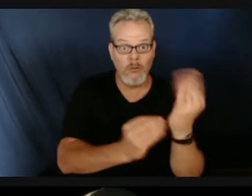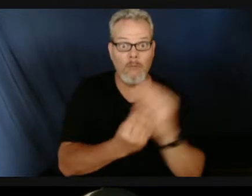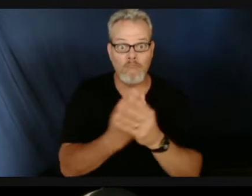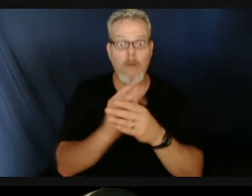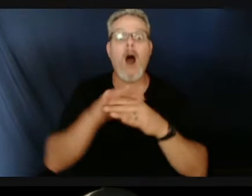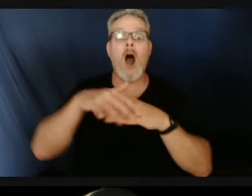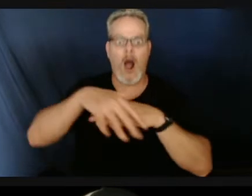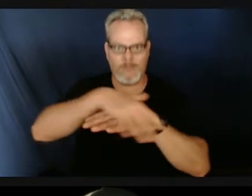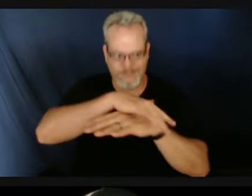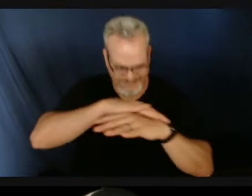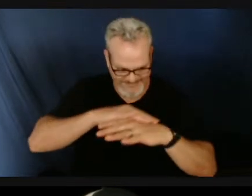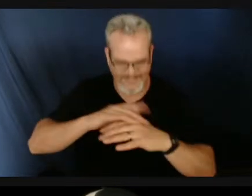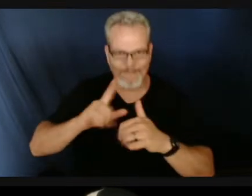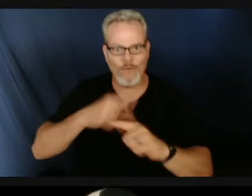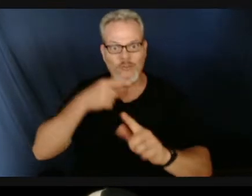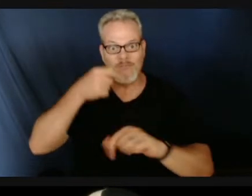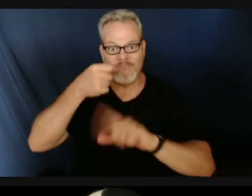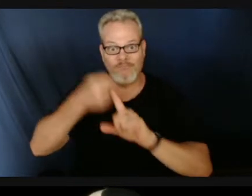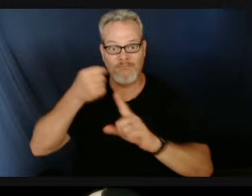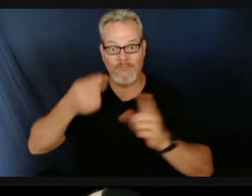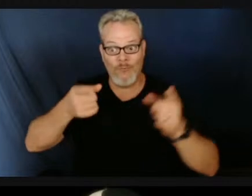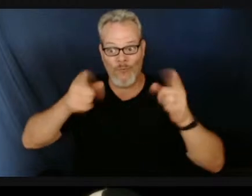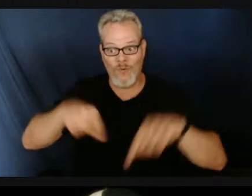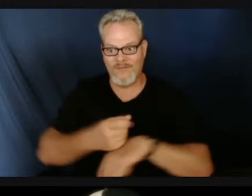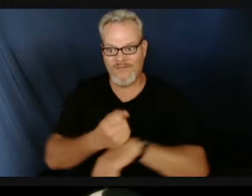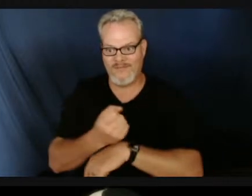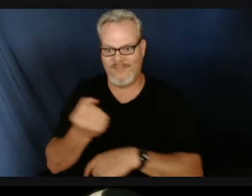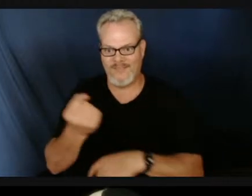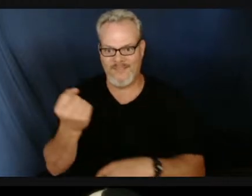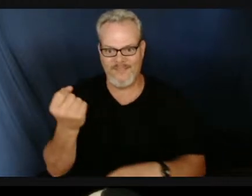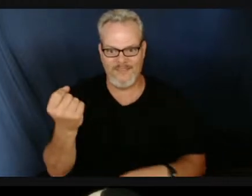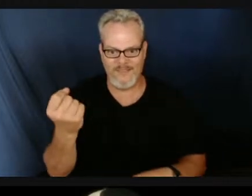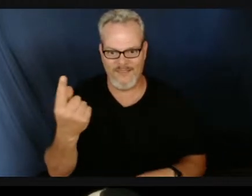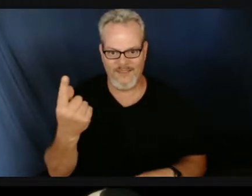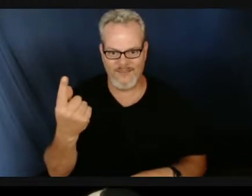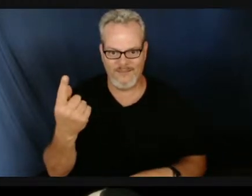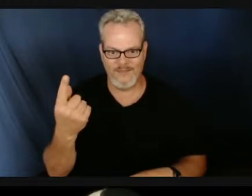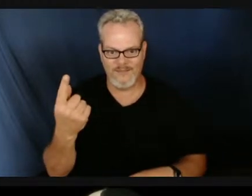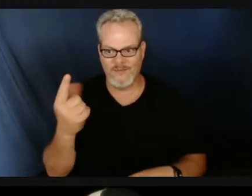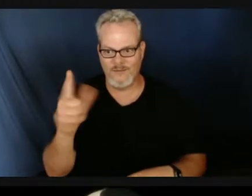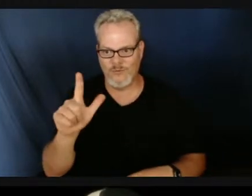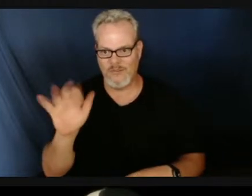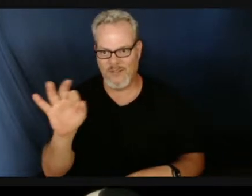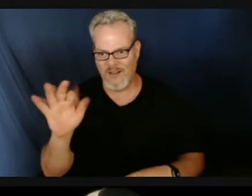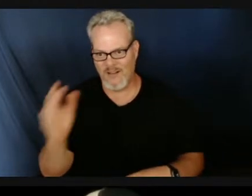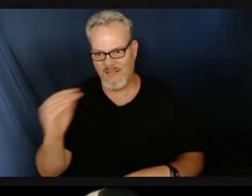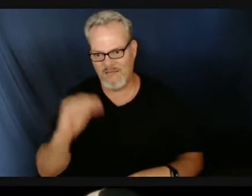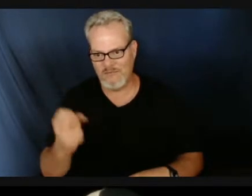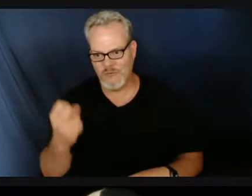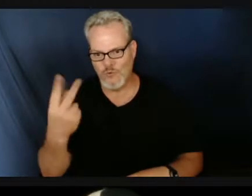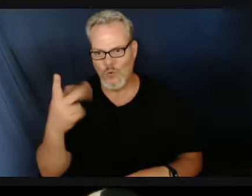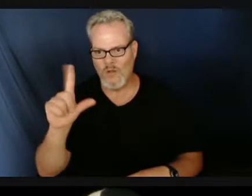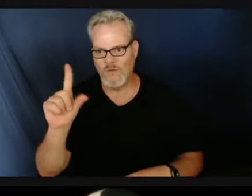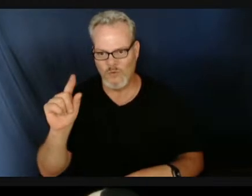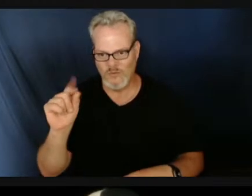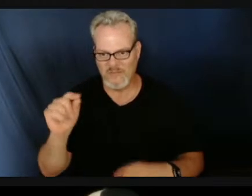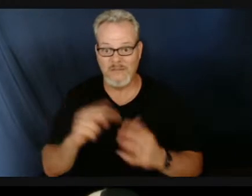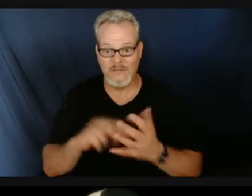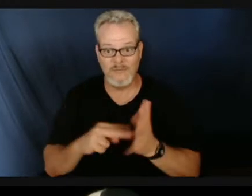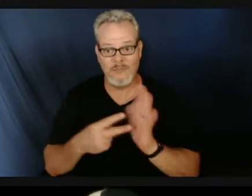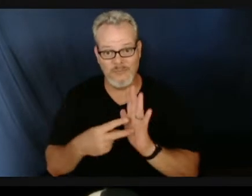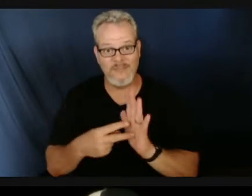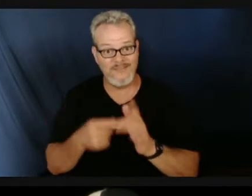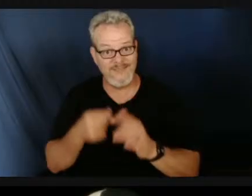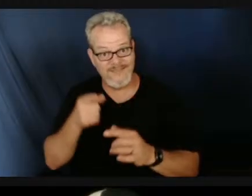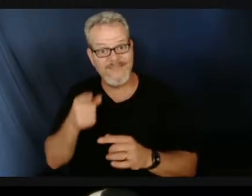vent there. Dome fountains are 5 to 10 feet high and flows are reaching the bottom of the cone. South vent remains inactive. So interestingly, we've noted in